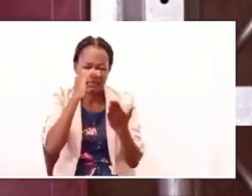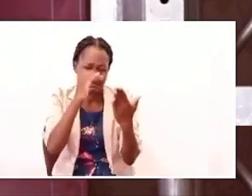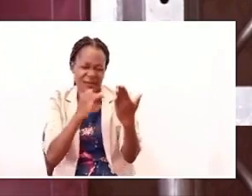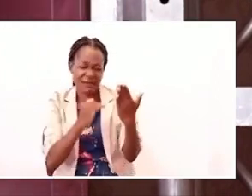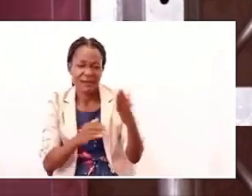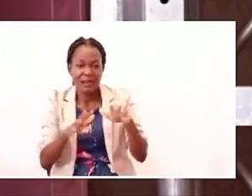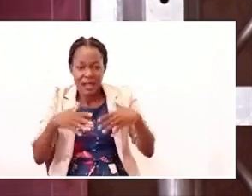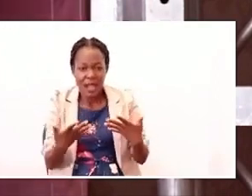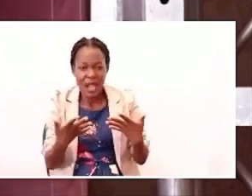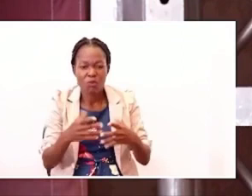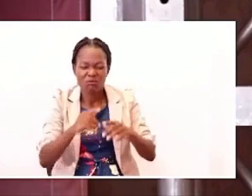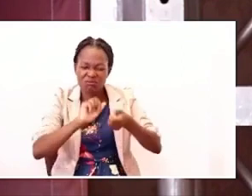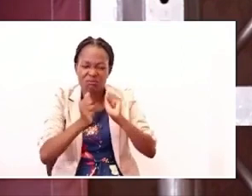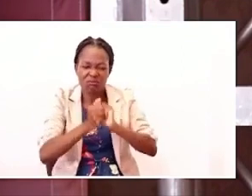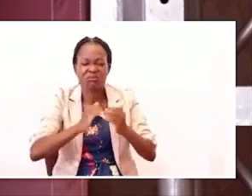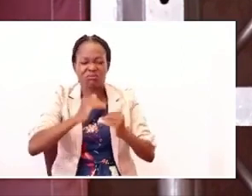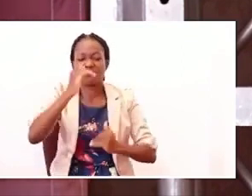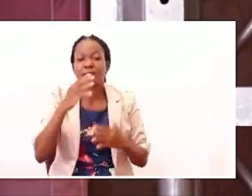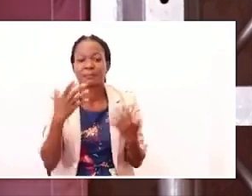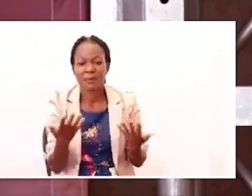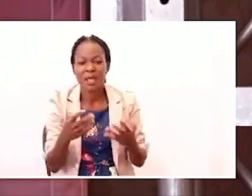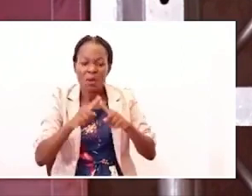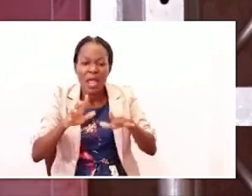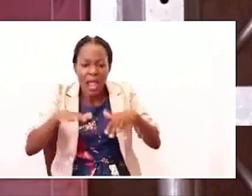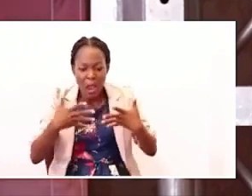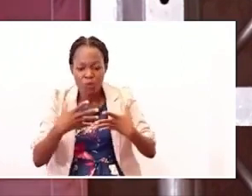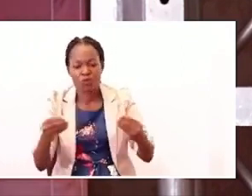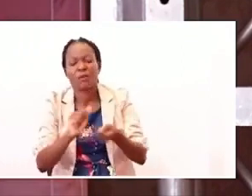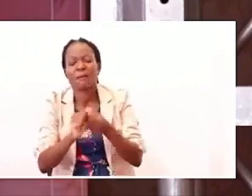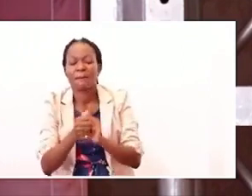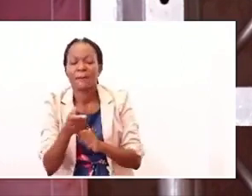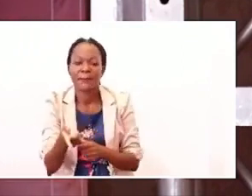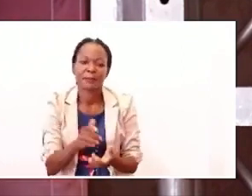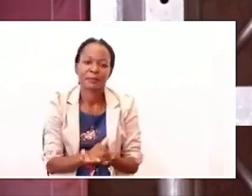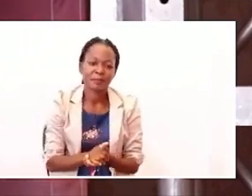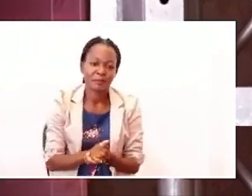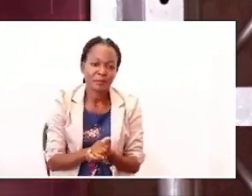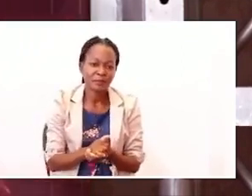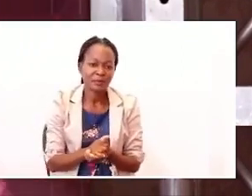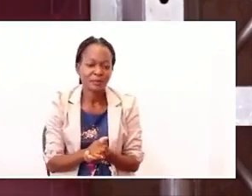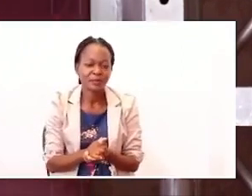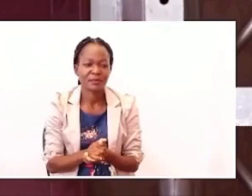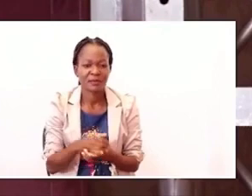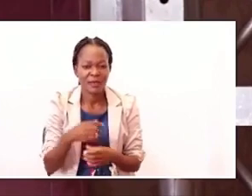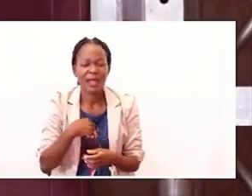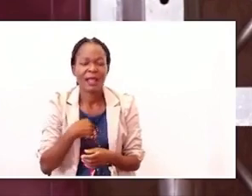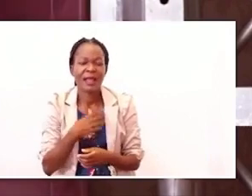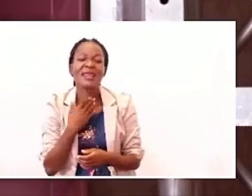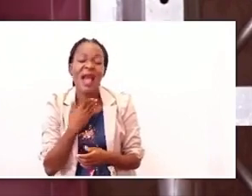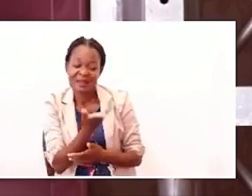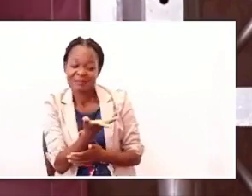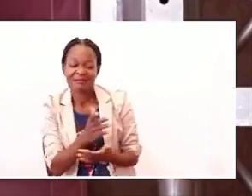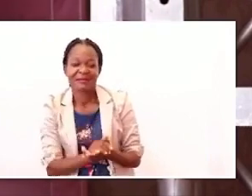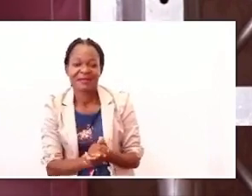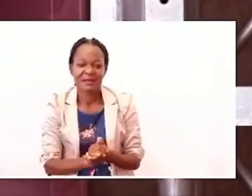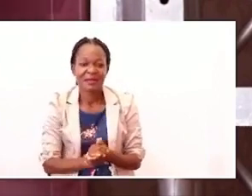the extent of that challenge and the possible solutions that we need to be looking at. And I like the expression by the Vice Chairperson of